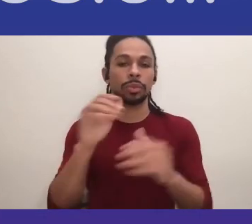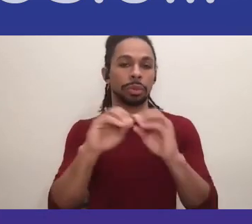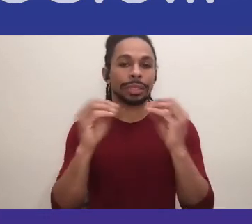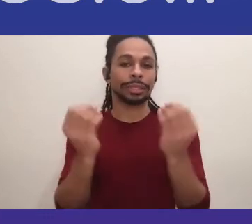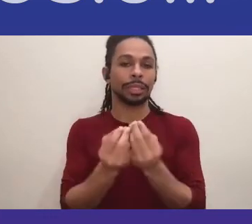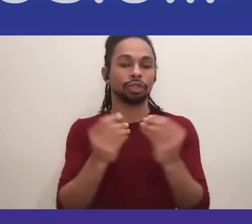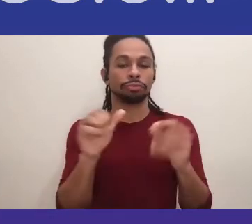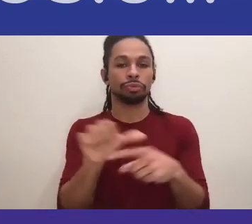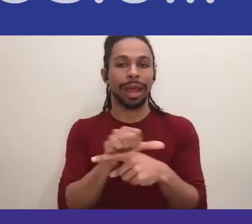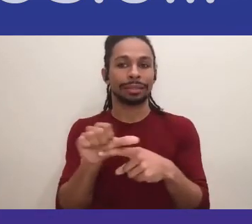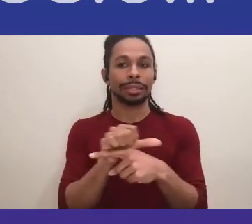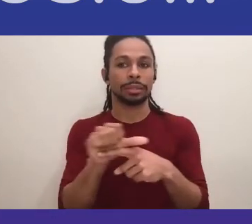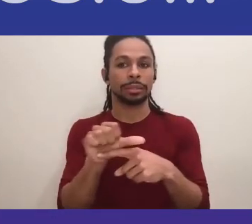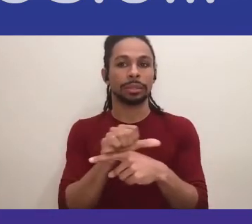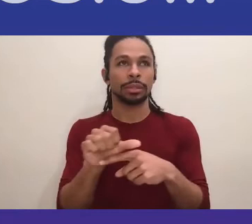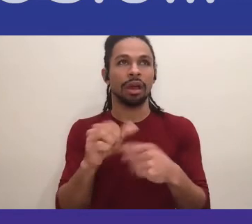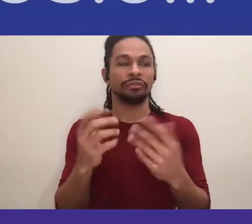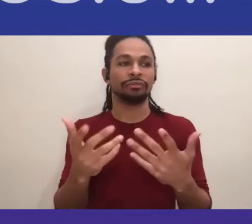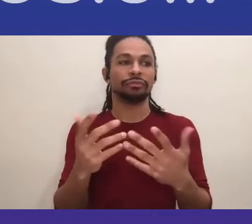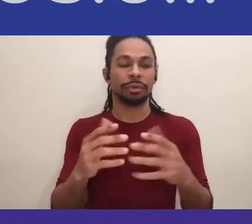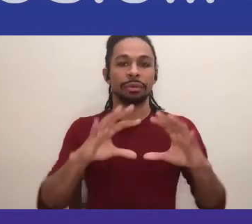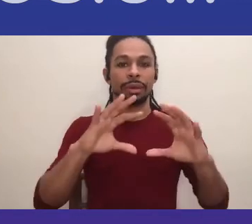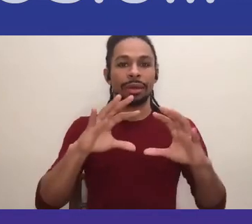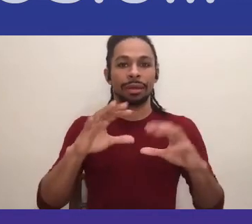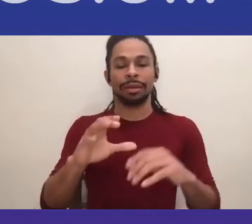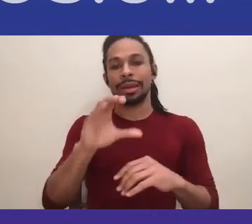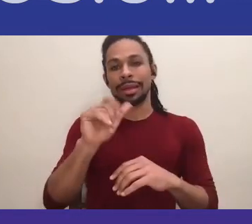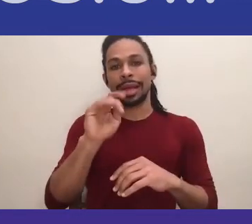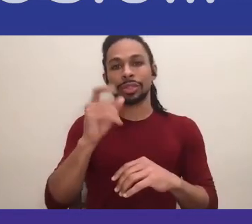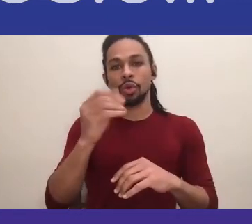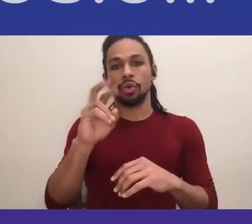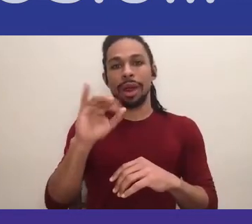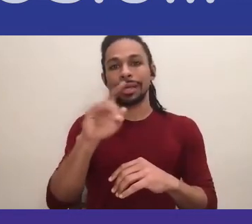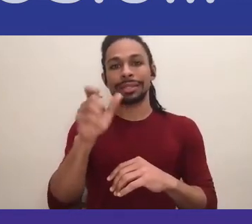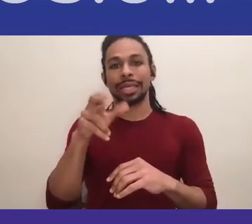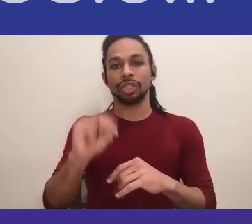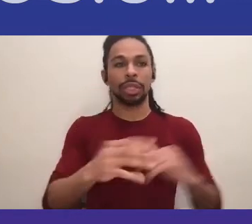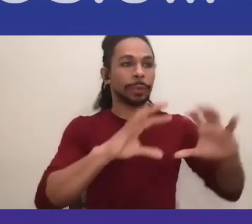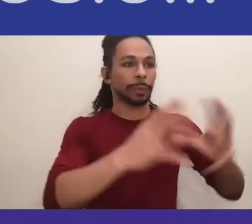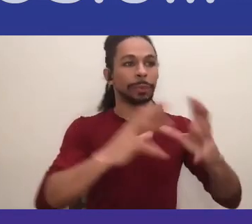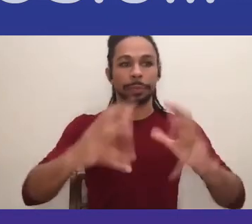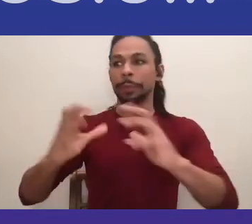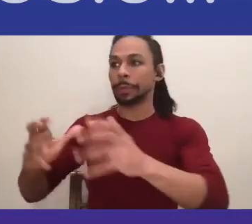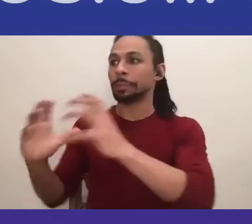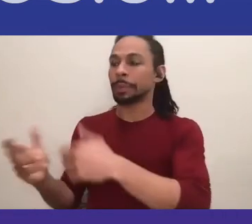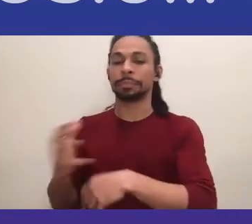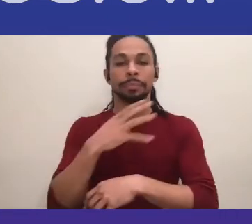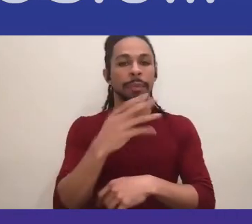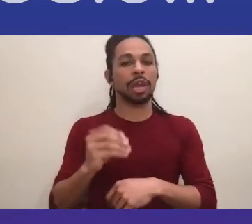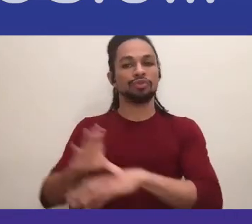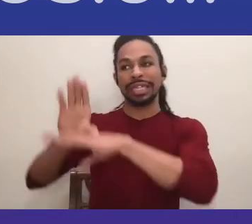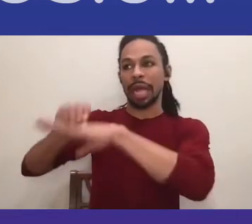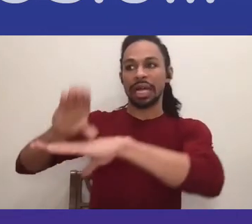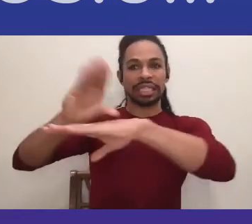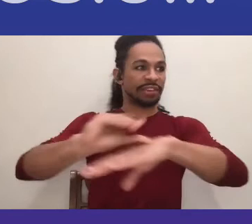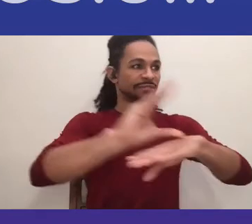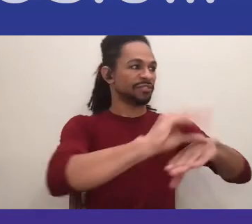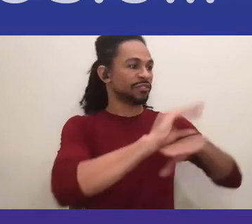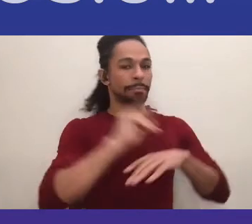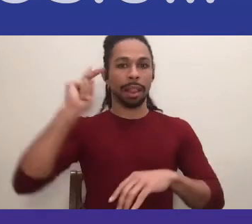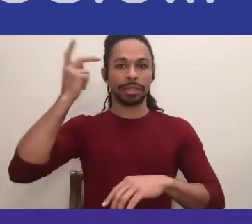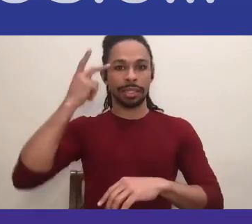of categorization and a reductive politic, right? So I'm curious